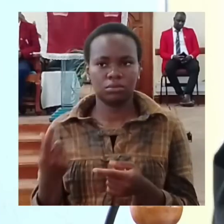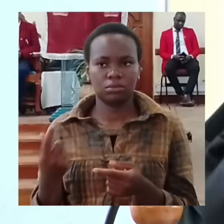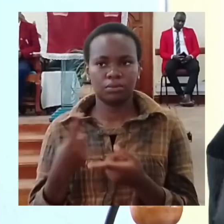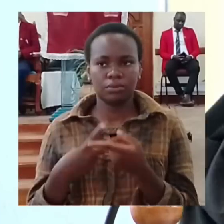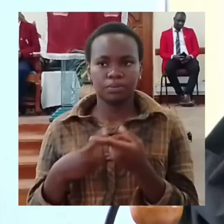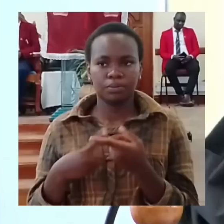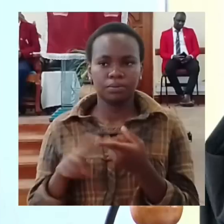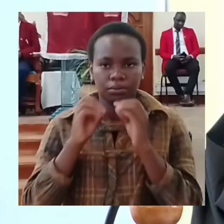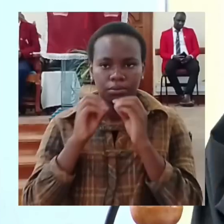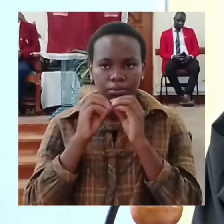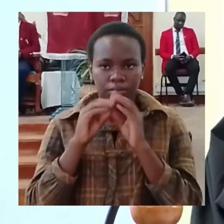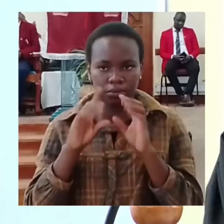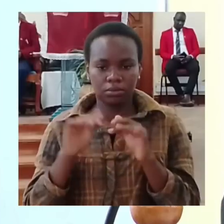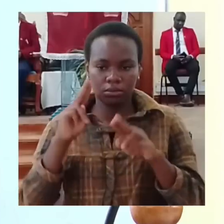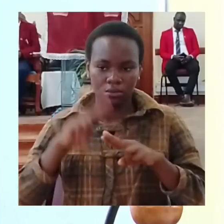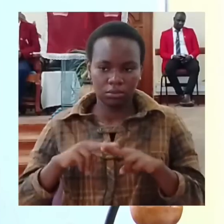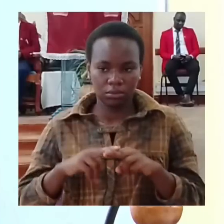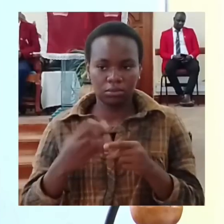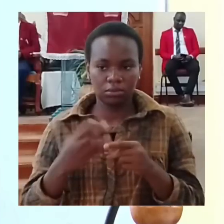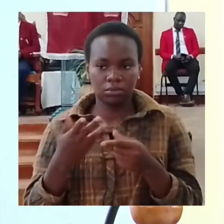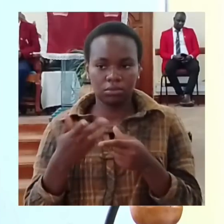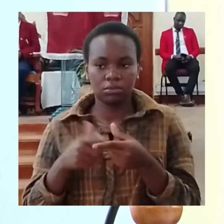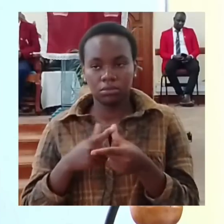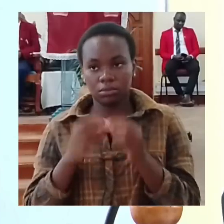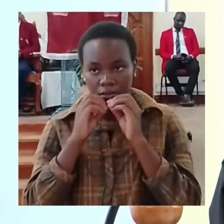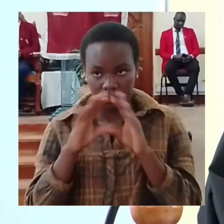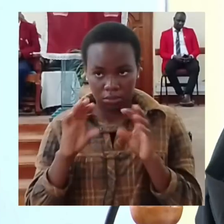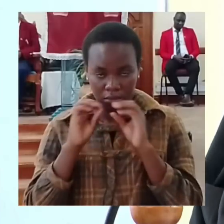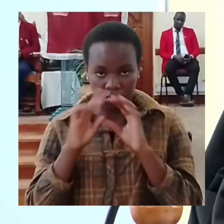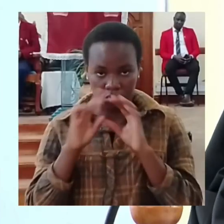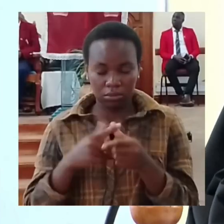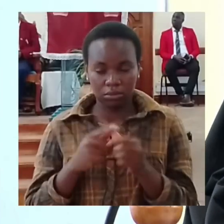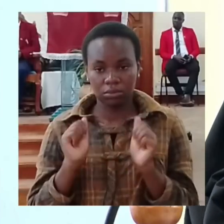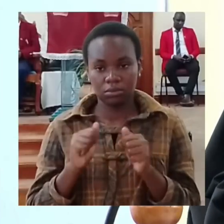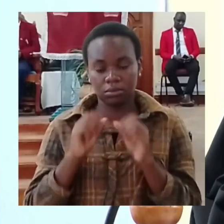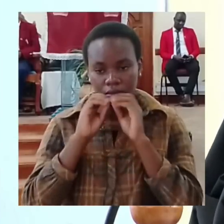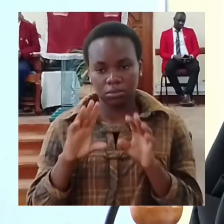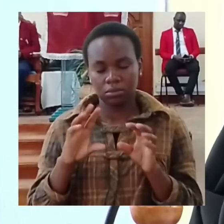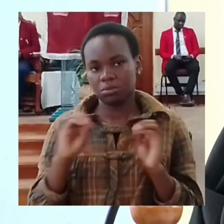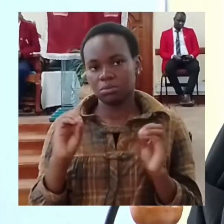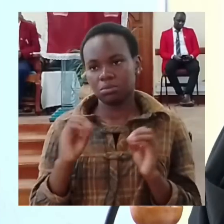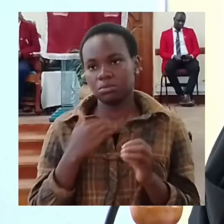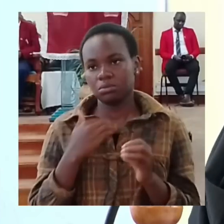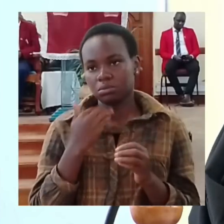Kũrathimwo nĩ gũkorwo ũguo rĩu we wĩ mũrathime. Mũndũ ũtarĩ mũrathime guoko igũrũ.